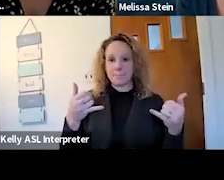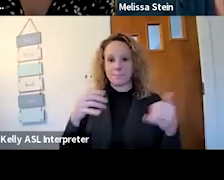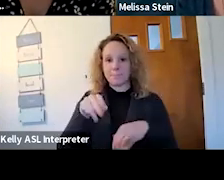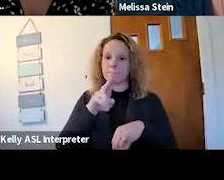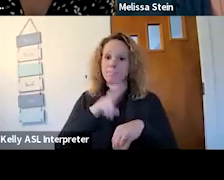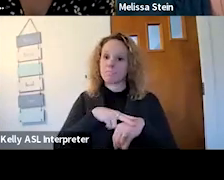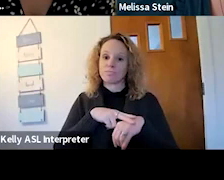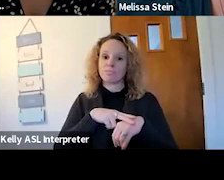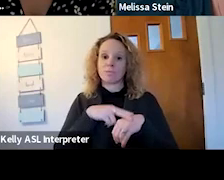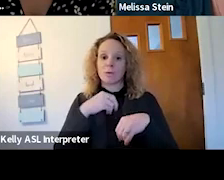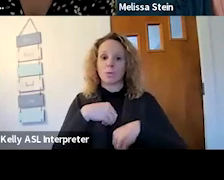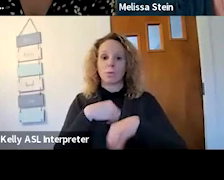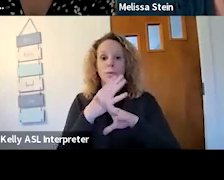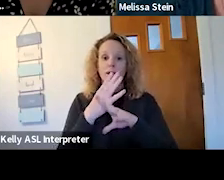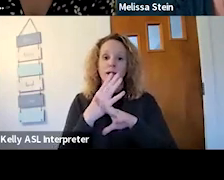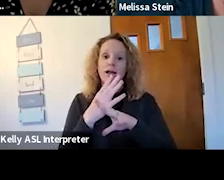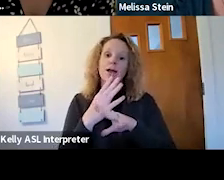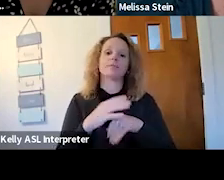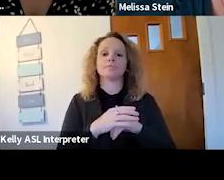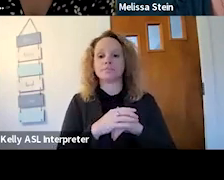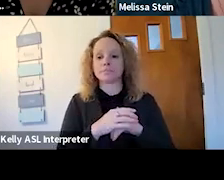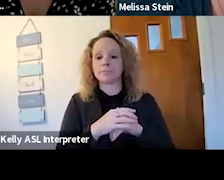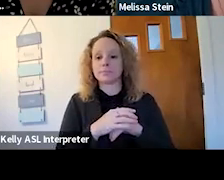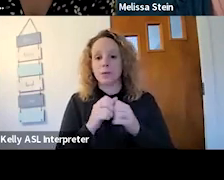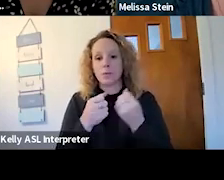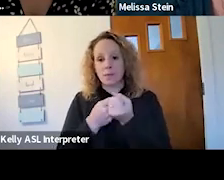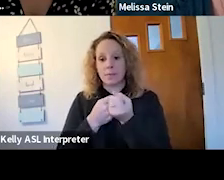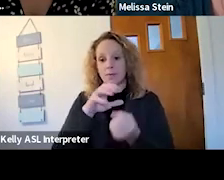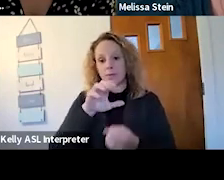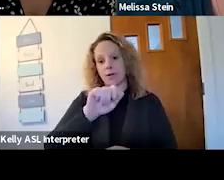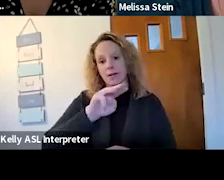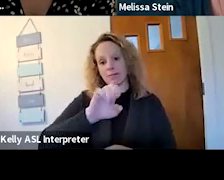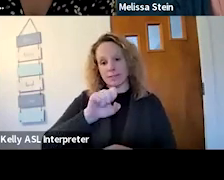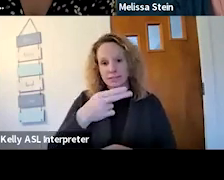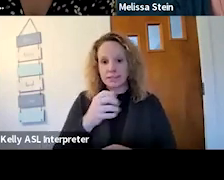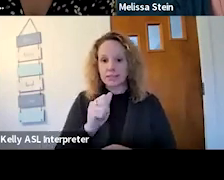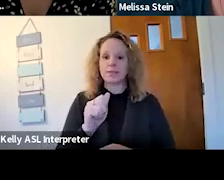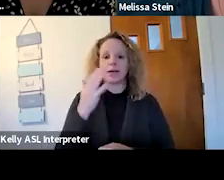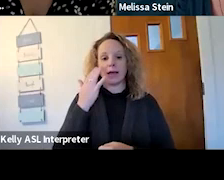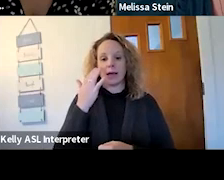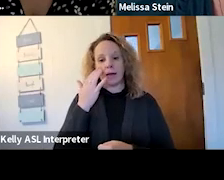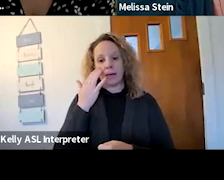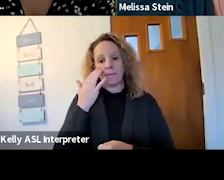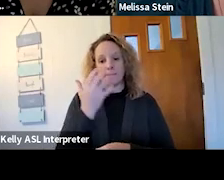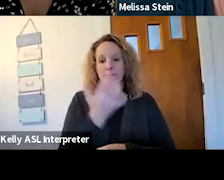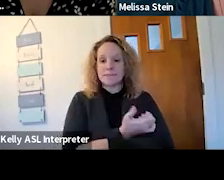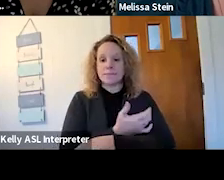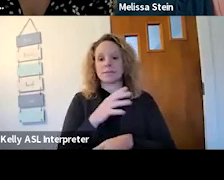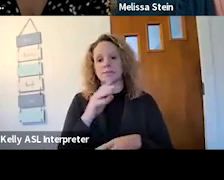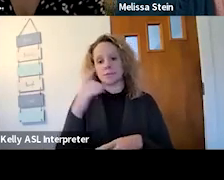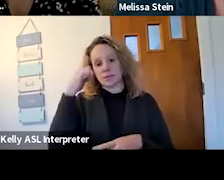webinar presented by SAMHSA's Game Center with the support of SAMHSA, which is the Substance Abuse and Mental Health